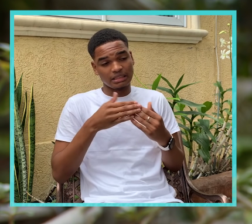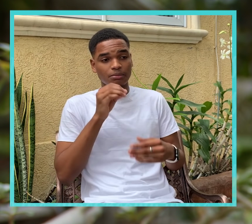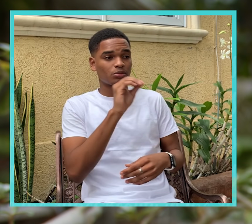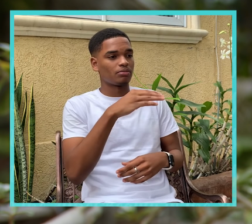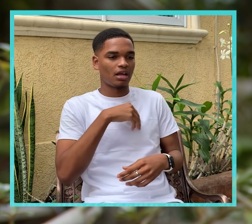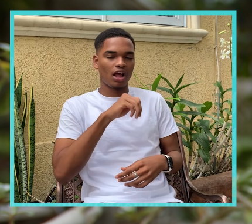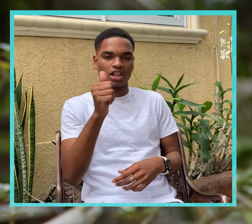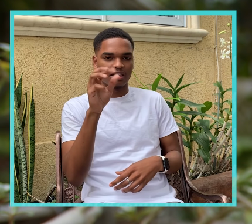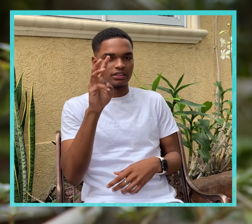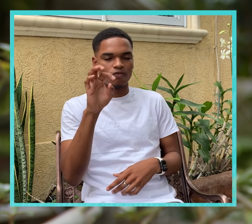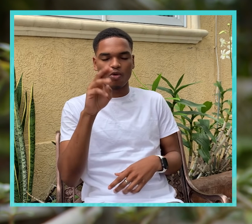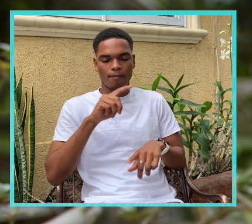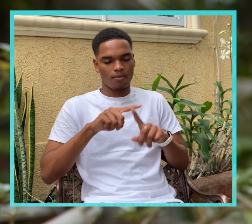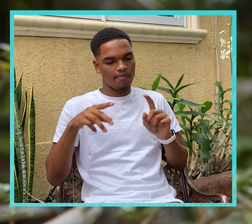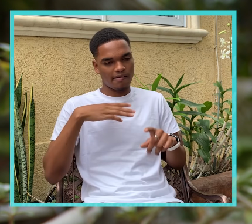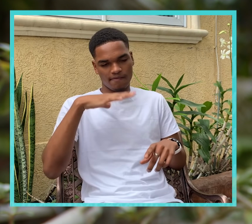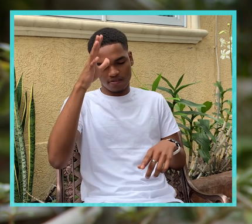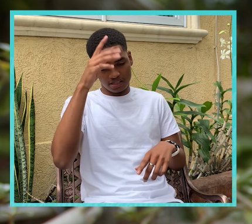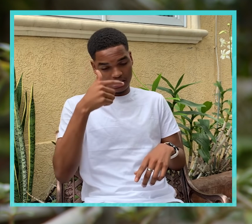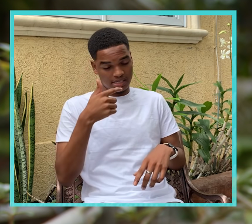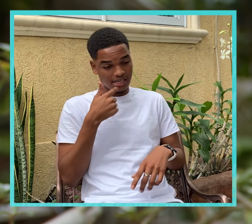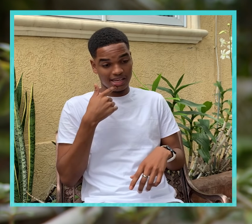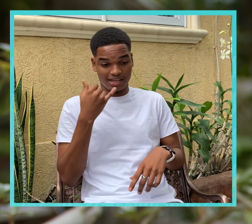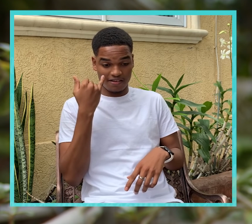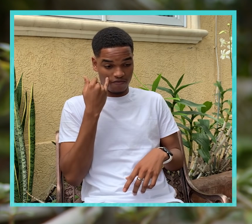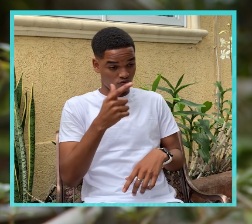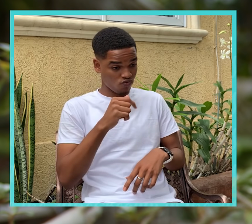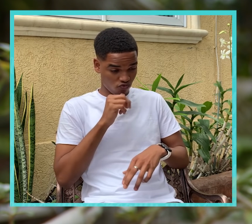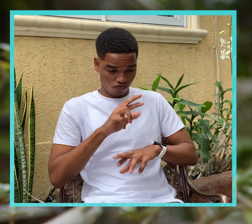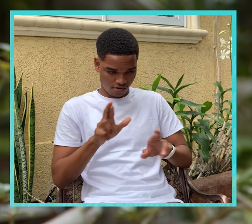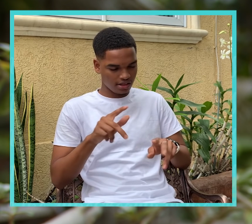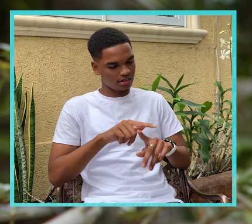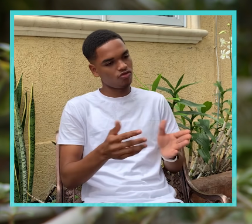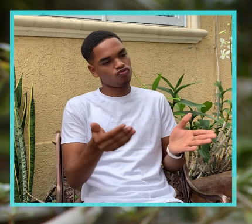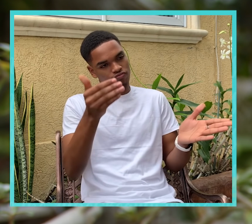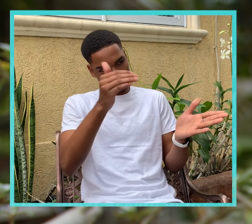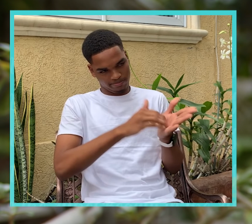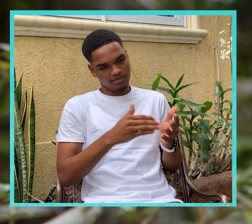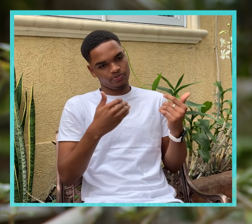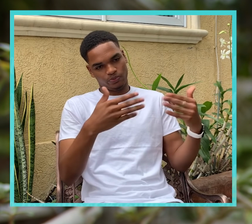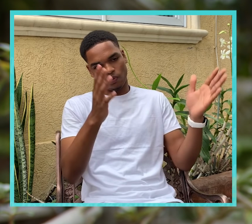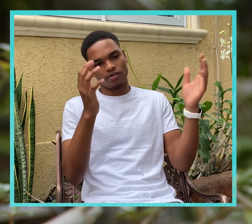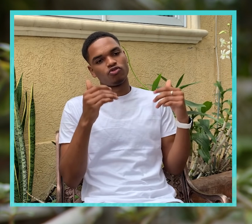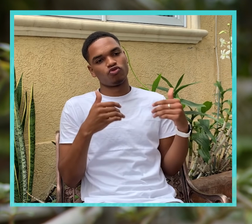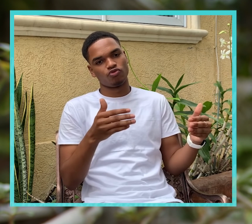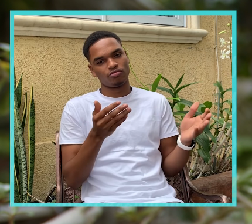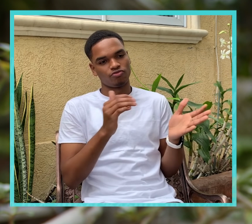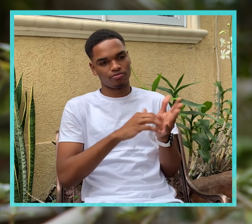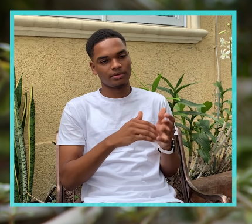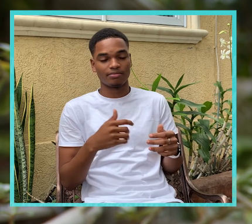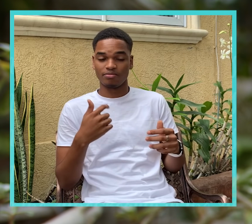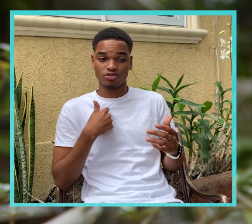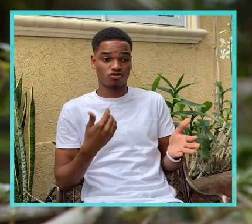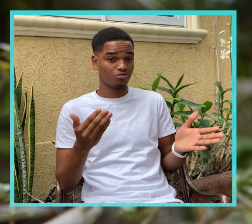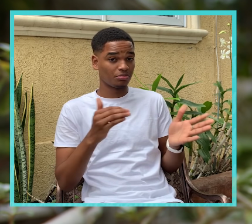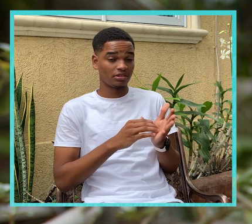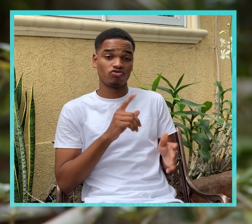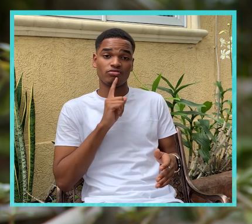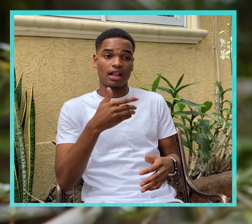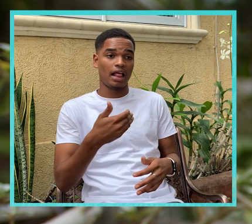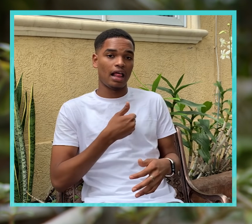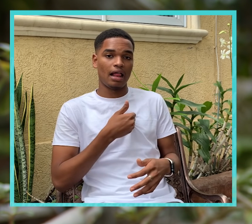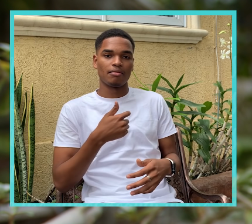he said, eh eh, if Immaculate say you're not ready, you're going to repeat. Not already. Hmm. And so I repeated and it helped me.